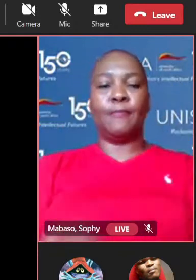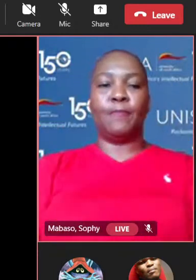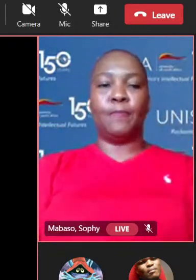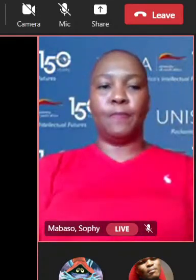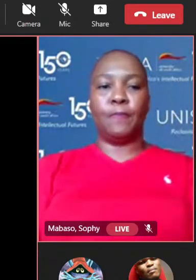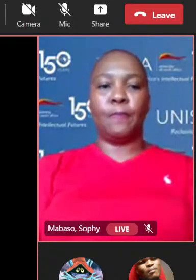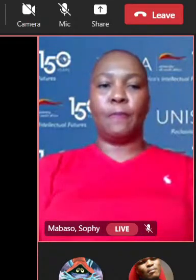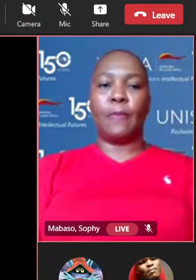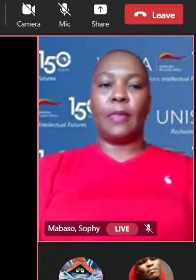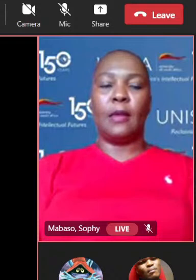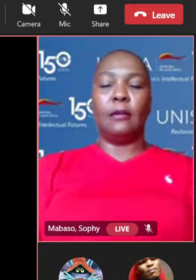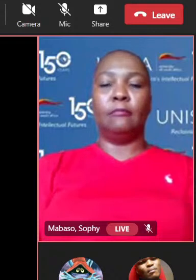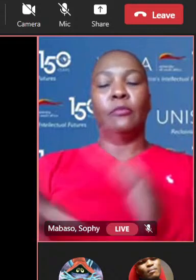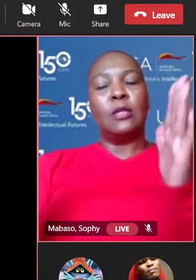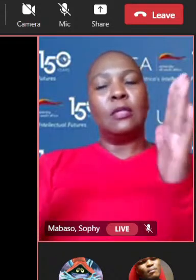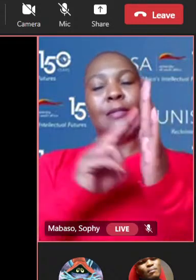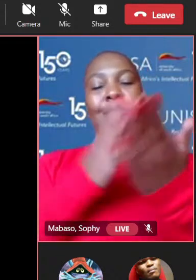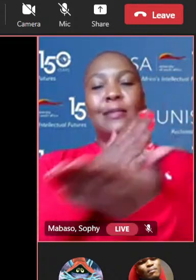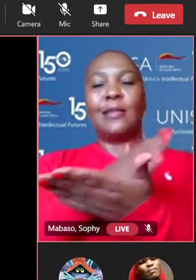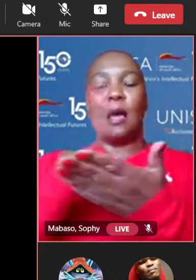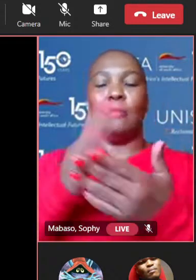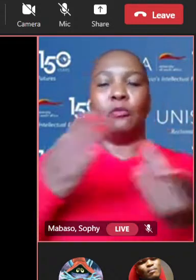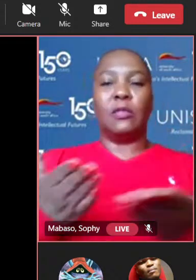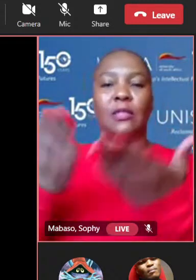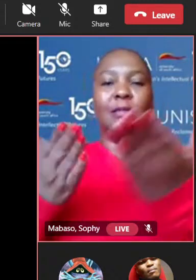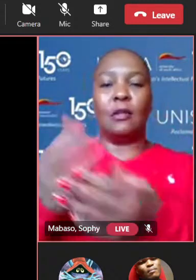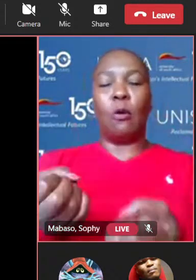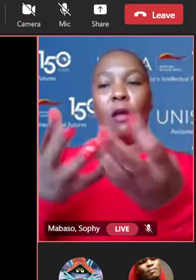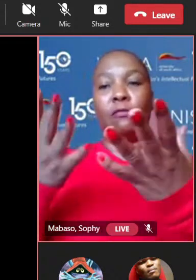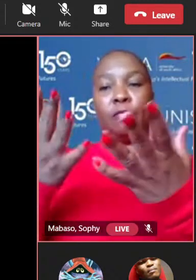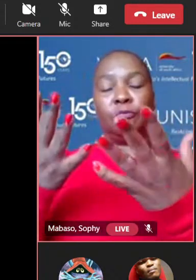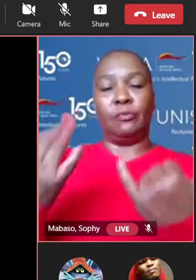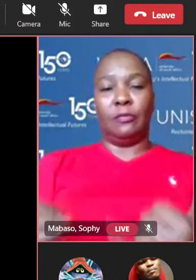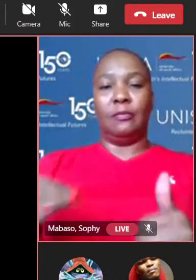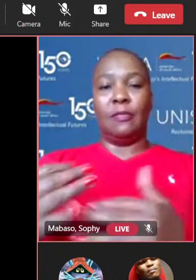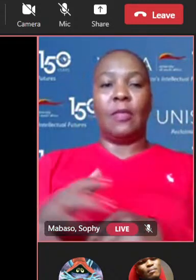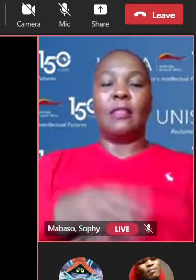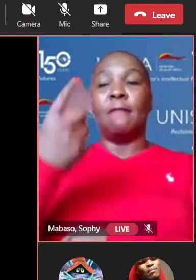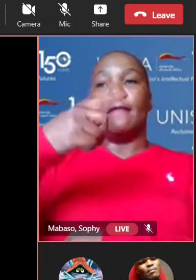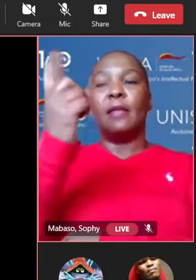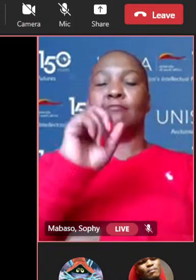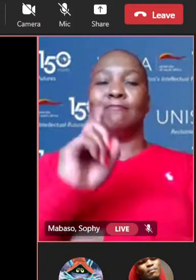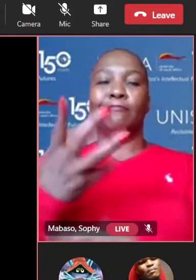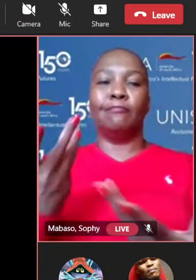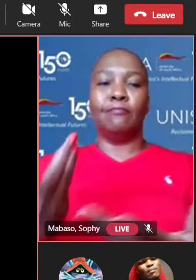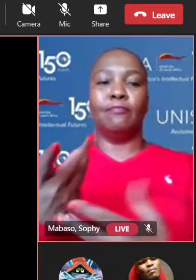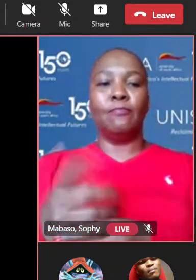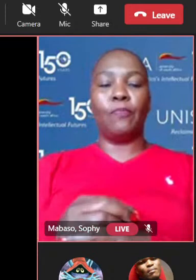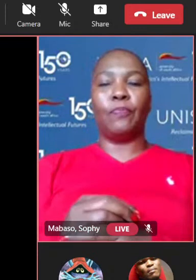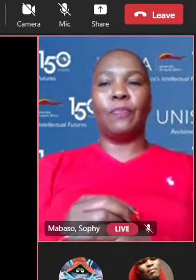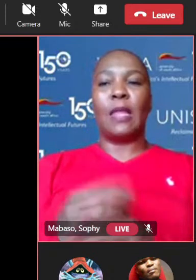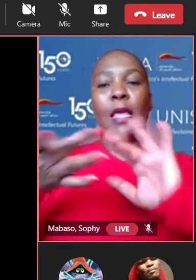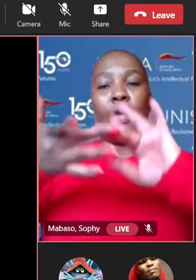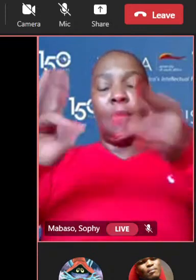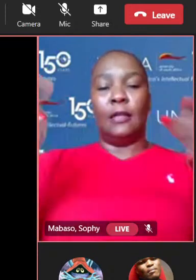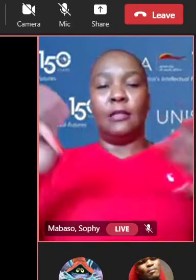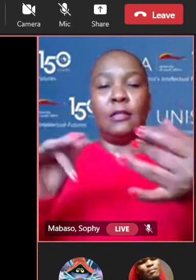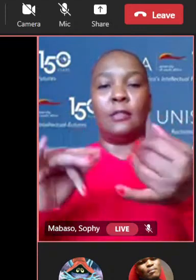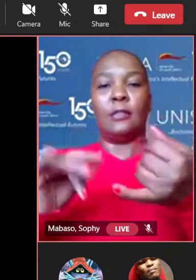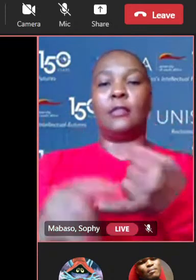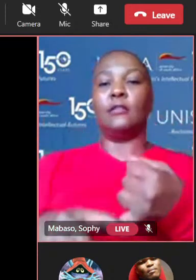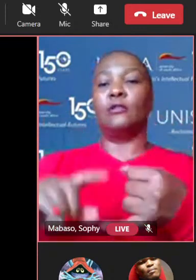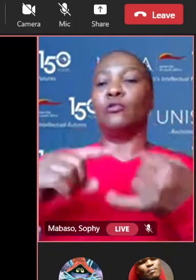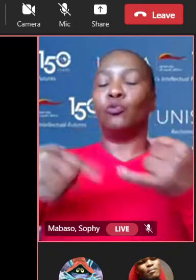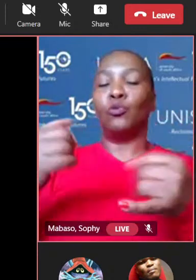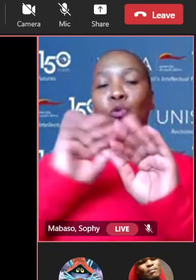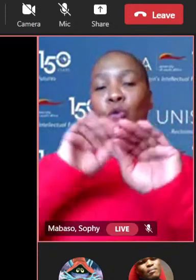If we look at some of the services that we are offering, the first one will be the e-tutoring. This is done